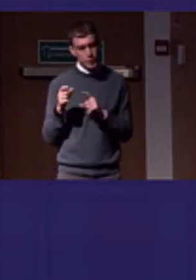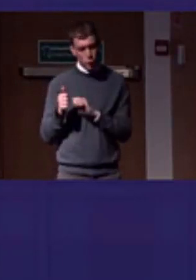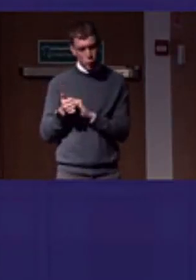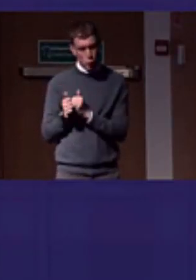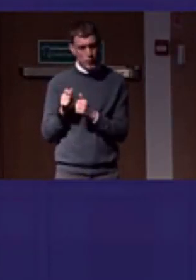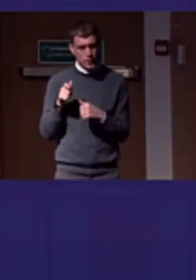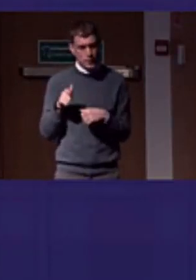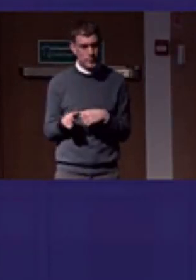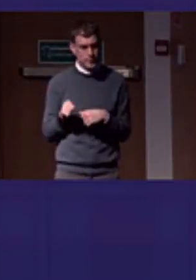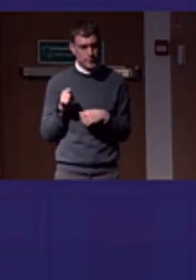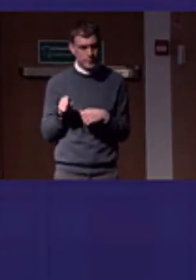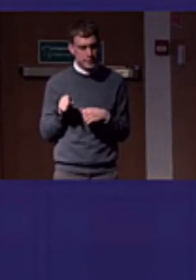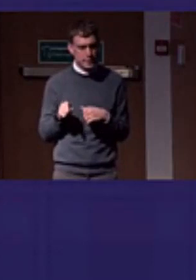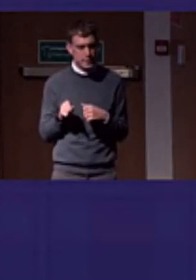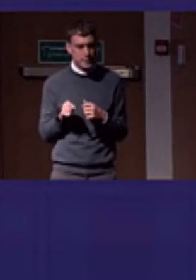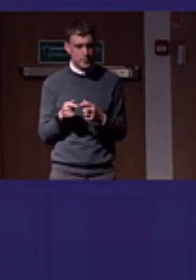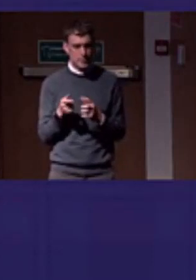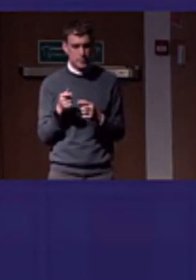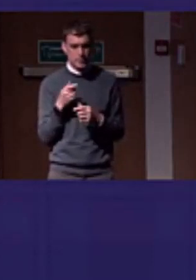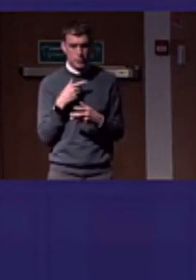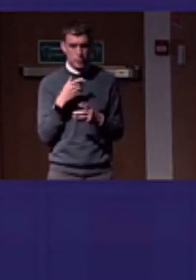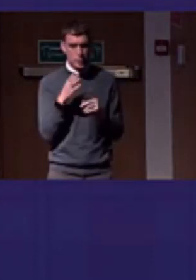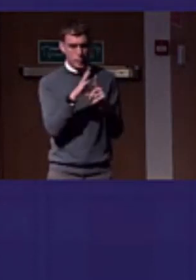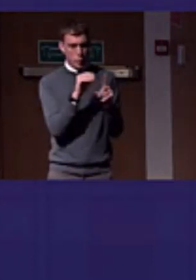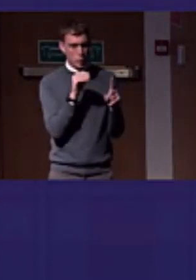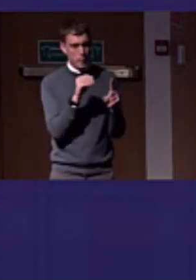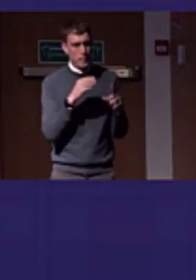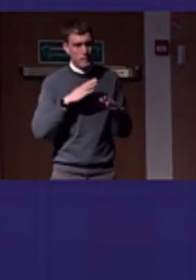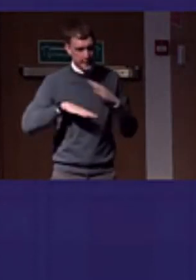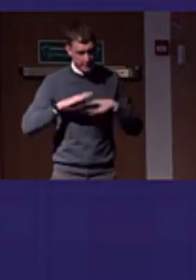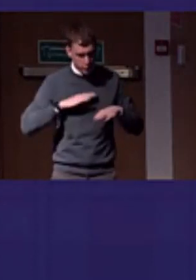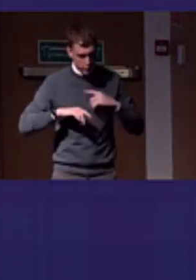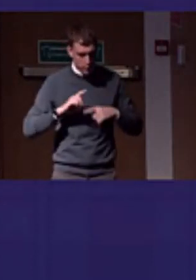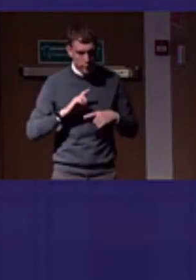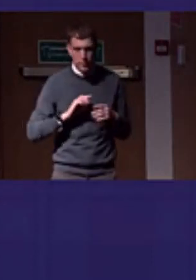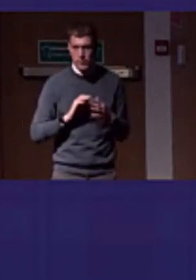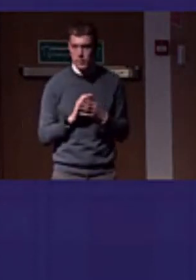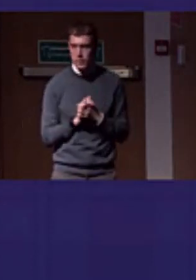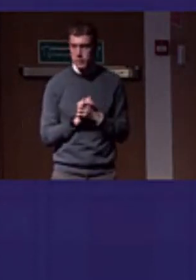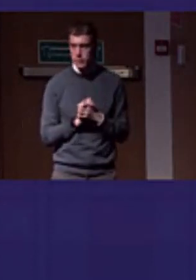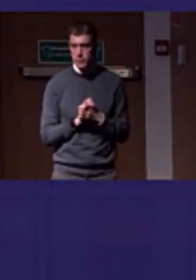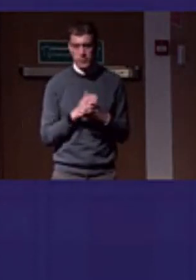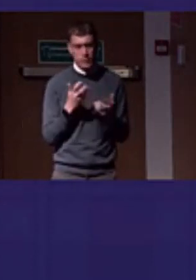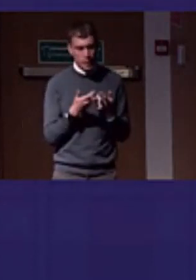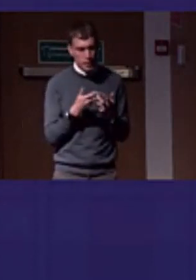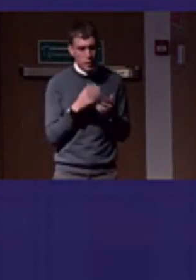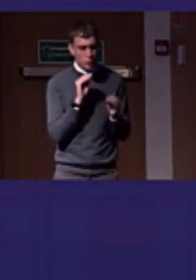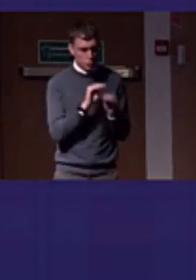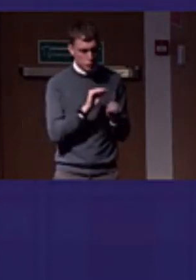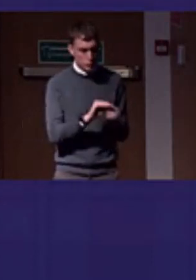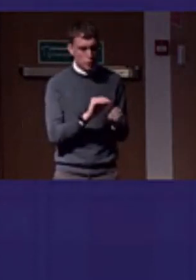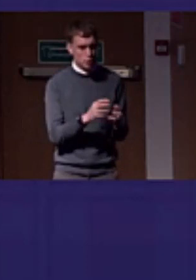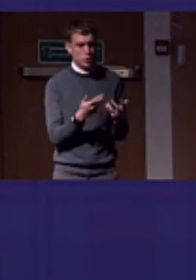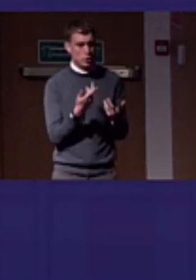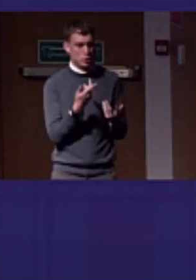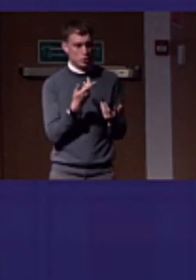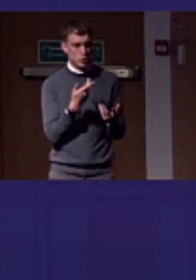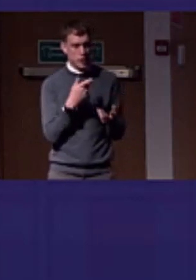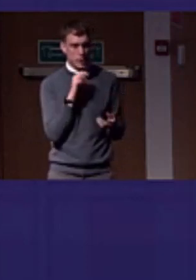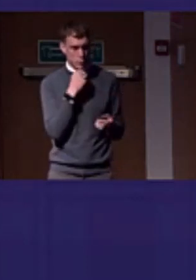Satya Nadella on how to use Seeing AI. She models the behavior. This is how you use it. Coaches him to use it and cares while he does it.